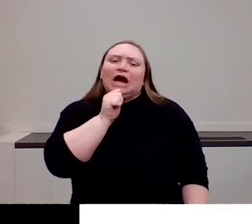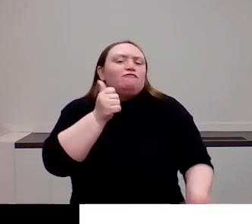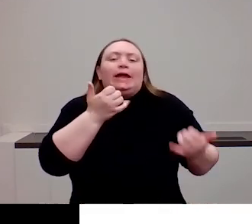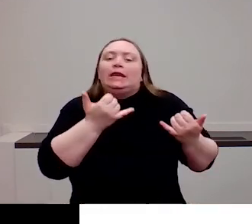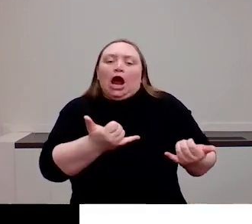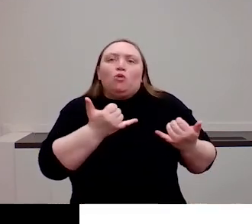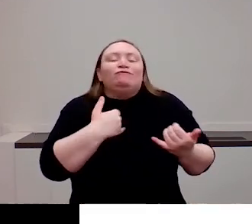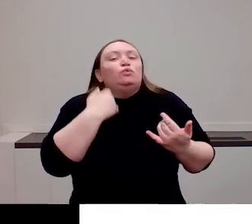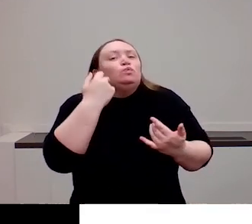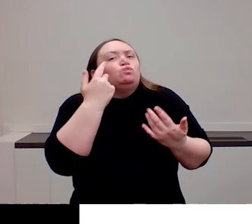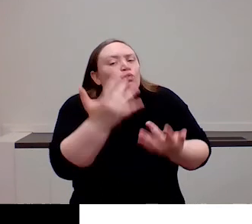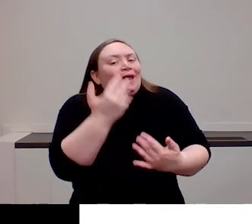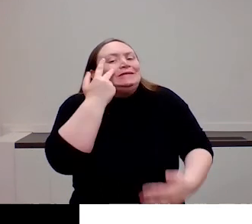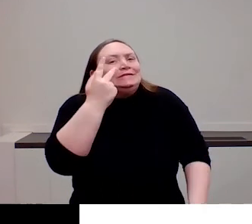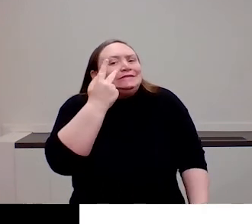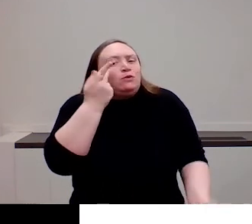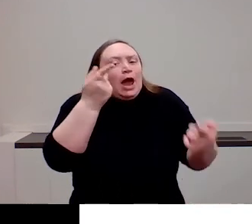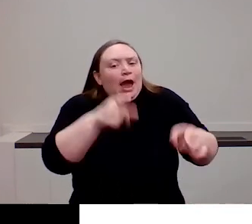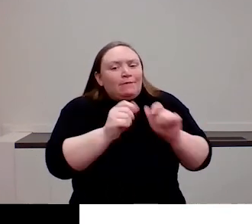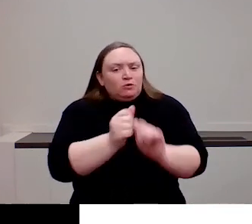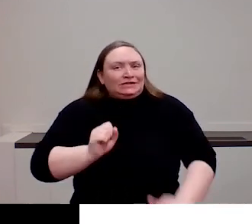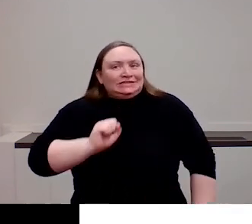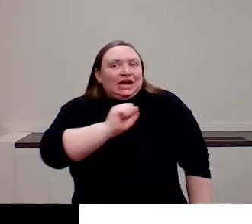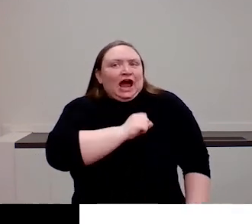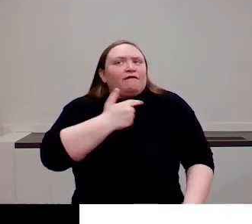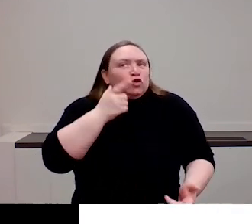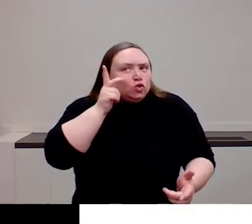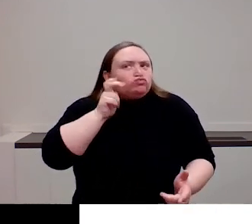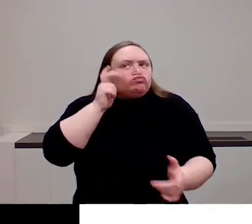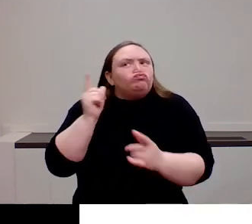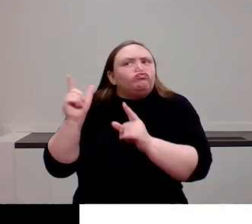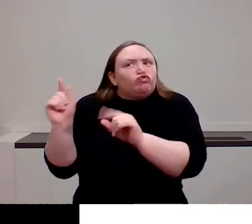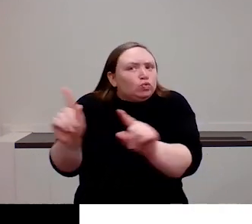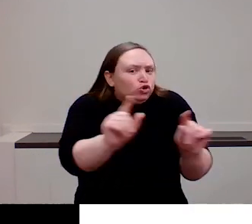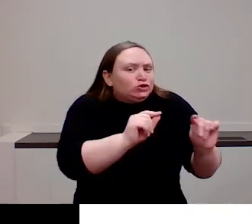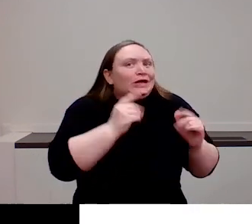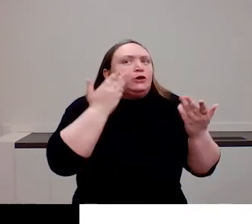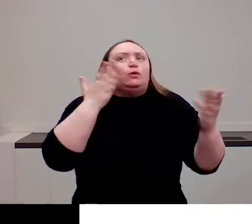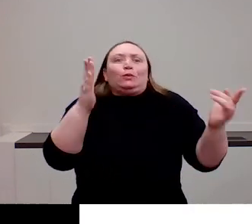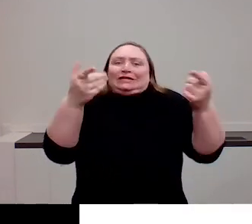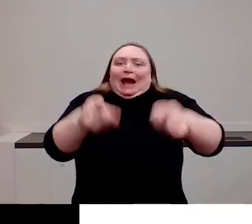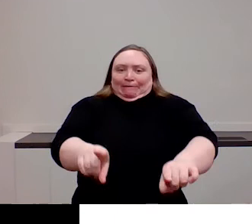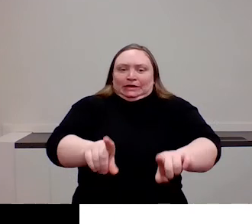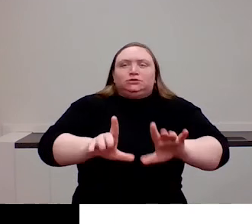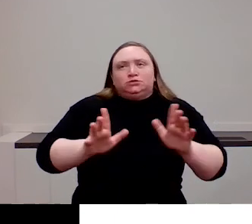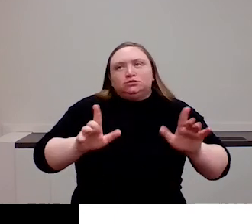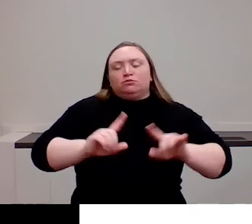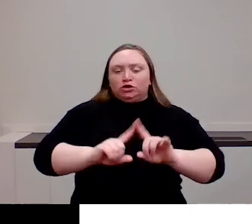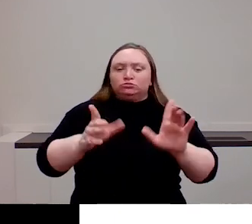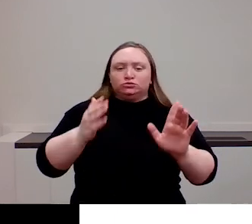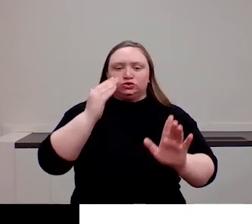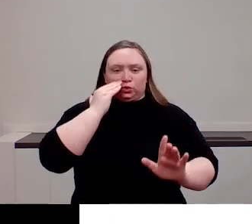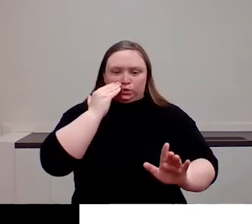Not at this point, not until we see what the Senate's going to do. There's been a lot of rumors out there, so I'm not sure what's going to happen there, but it will be